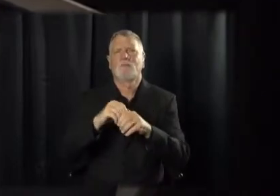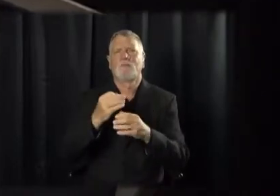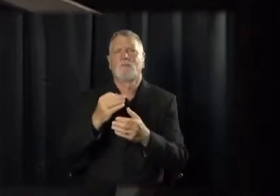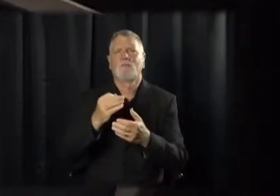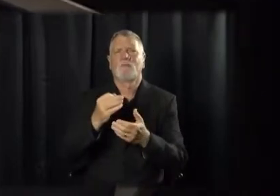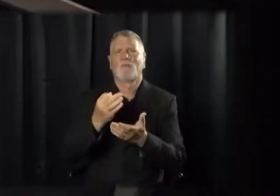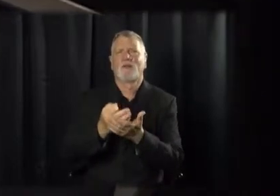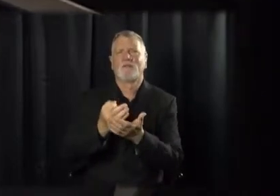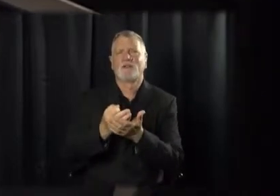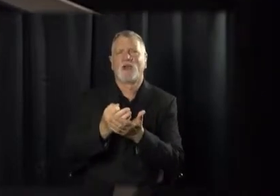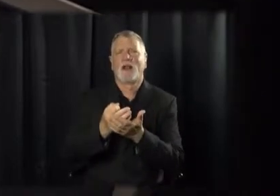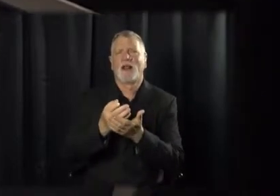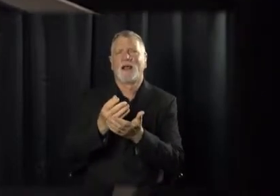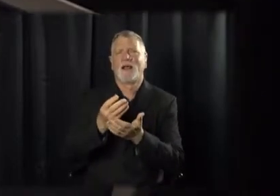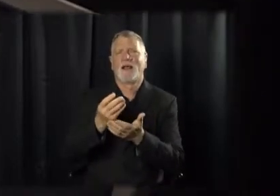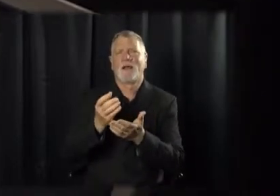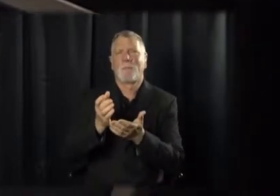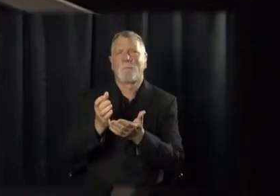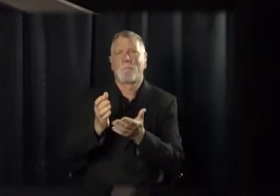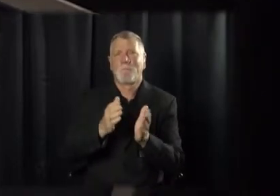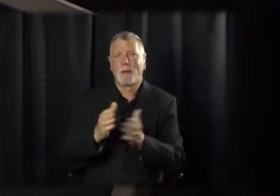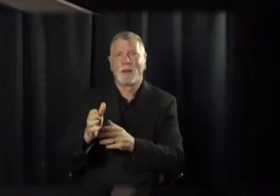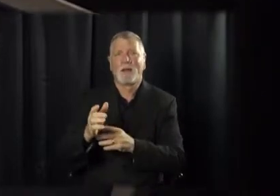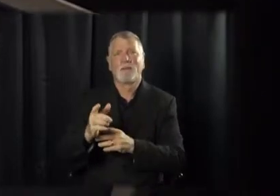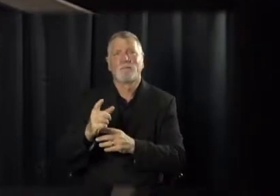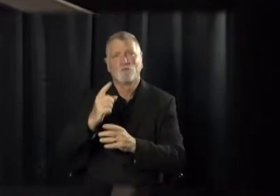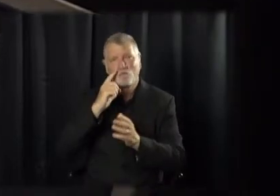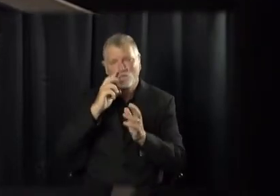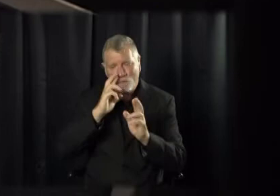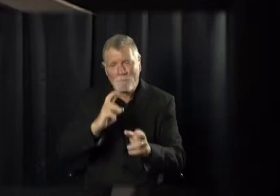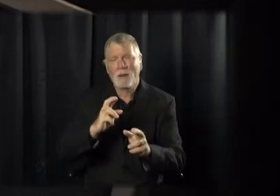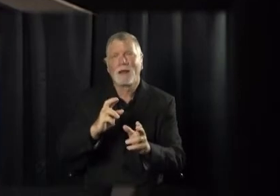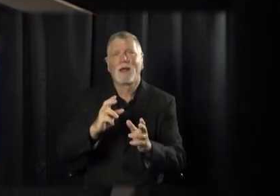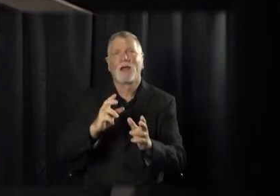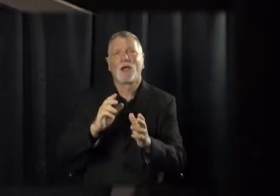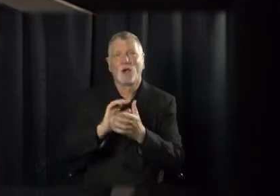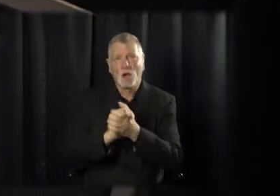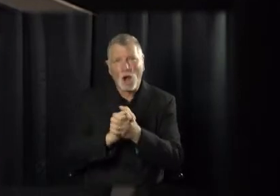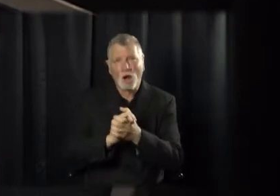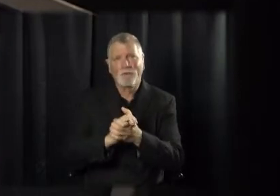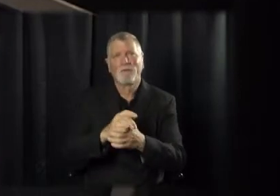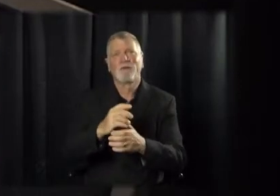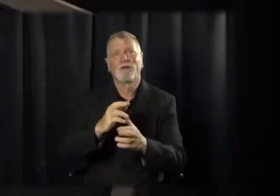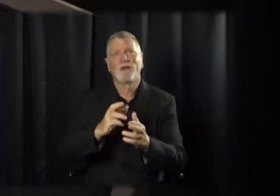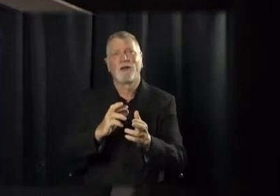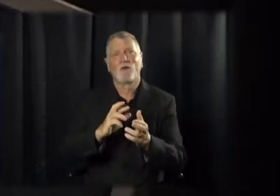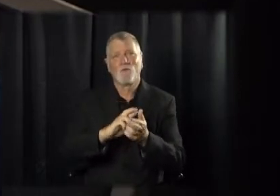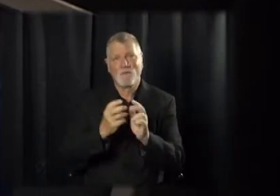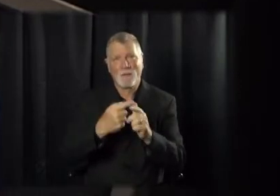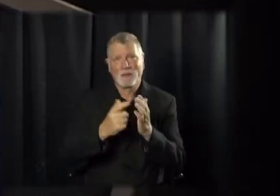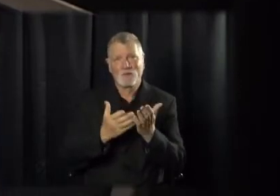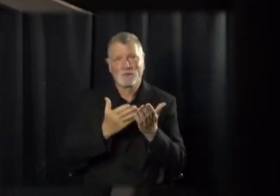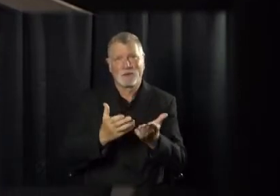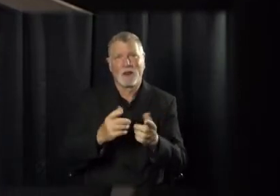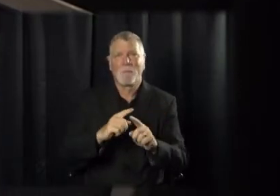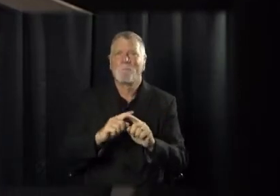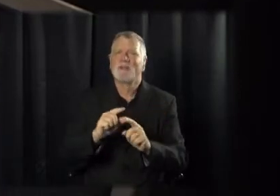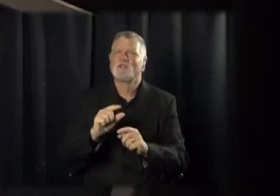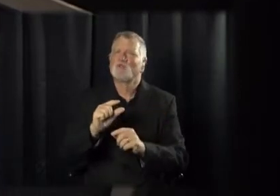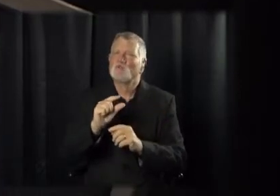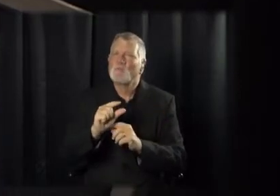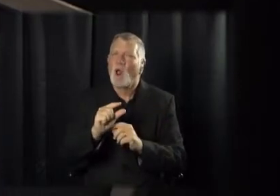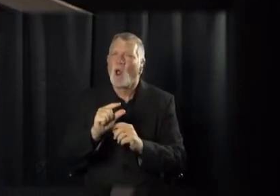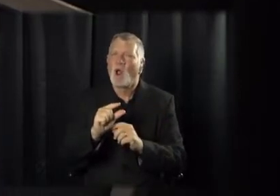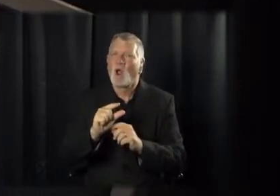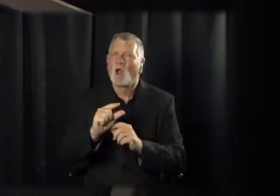plan respect, congratulate, and recognize the pension reform that you have suggested, but it is too small a step to